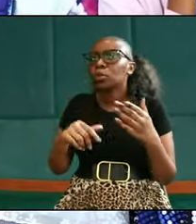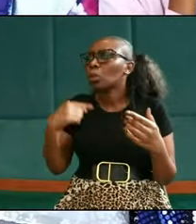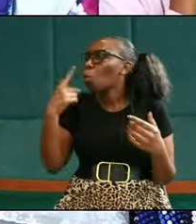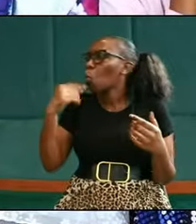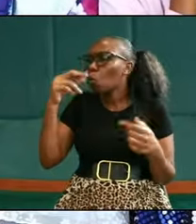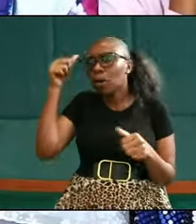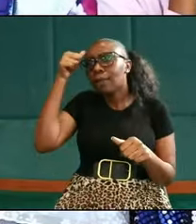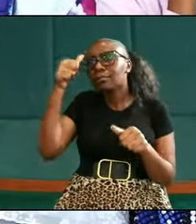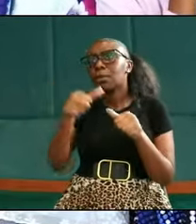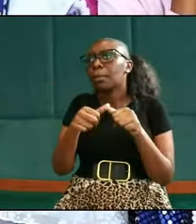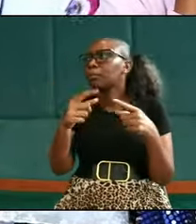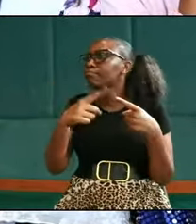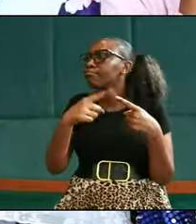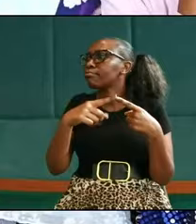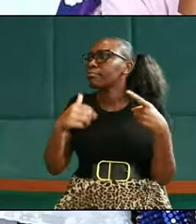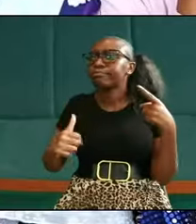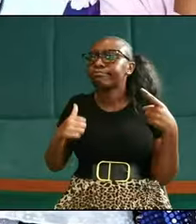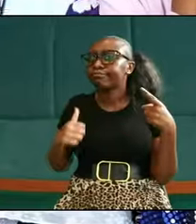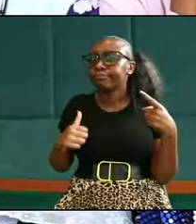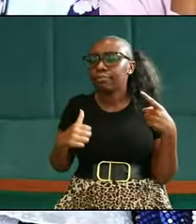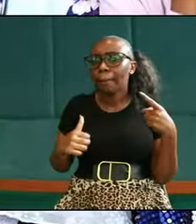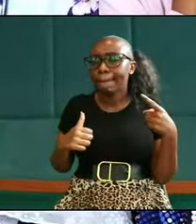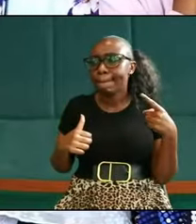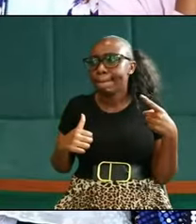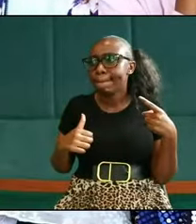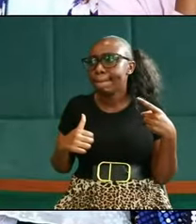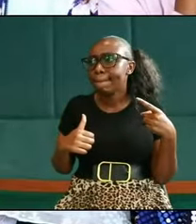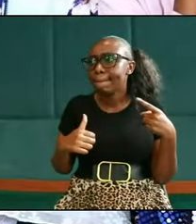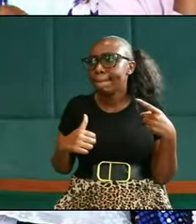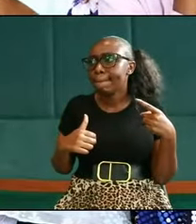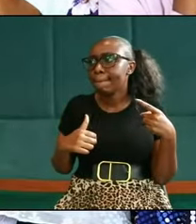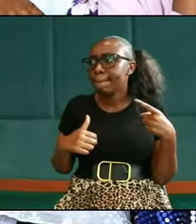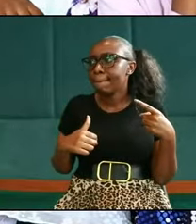belief number 1.